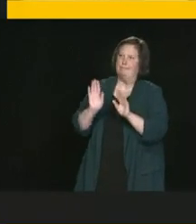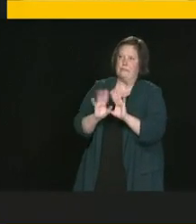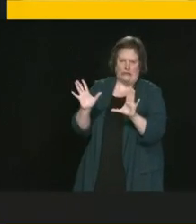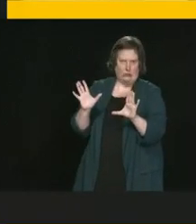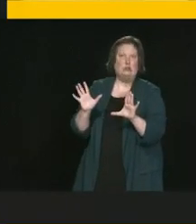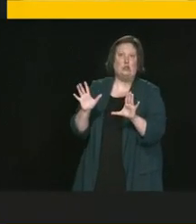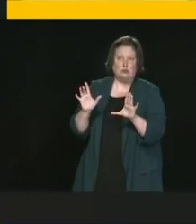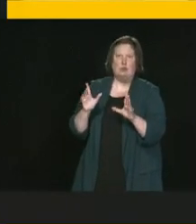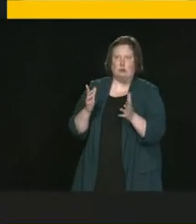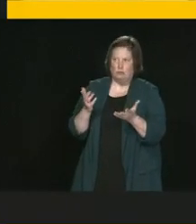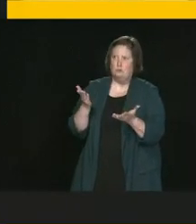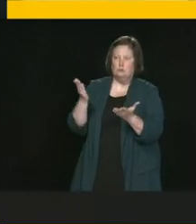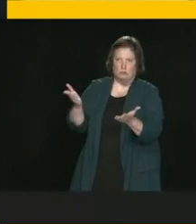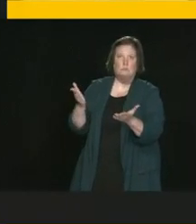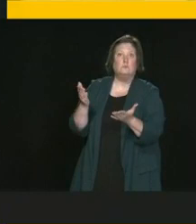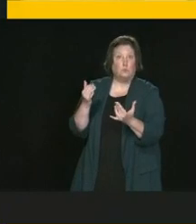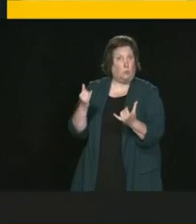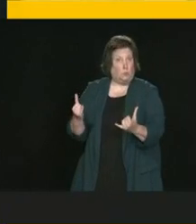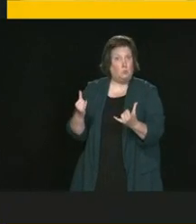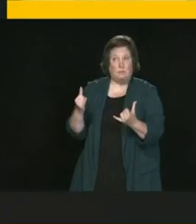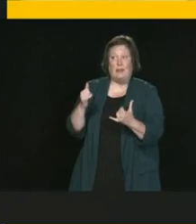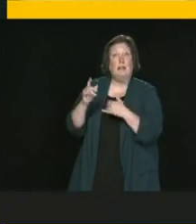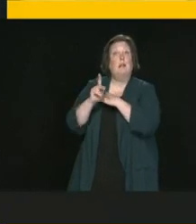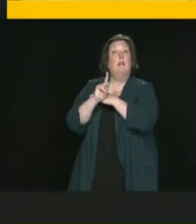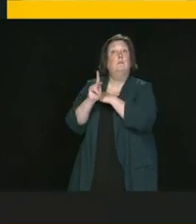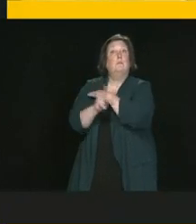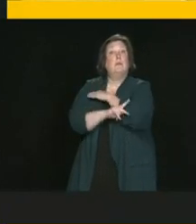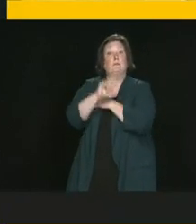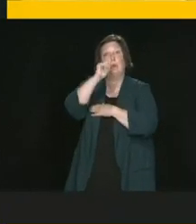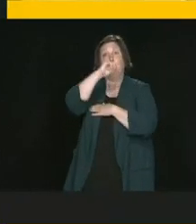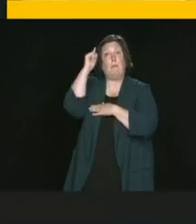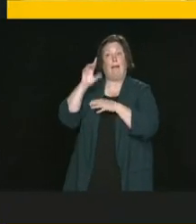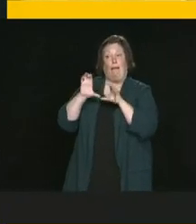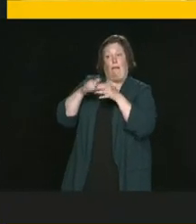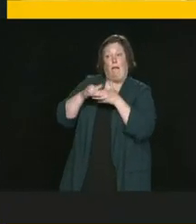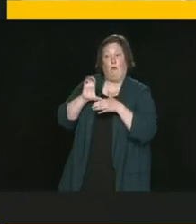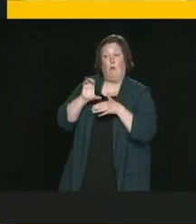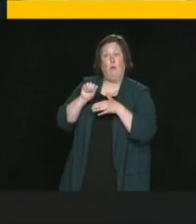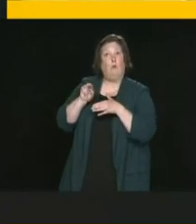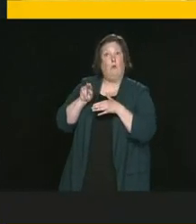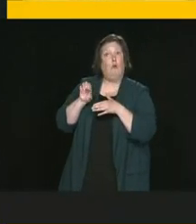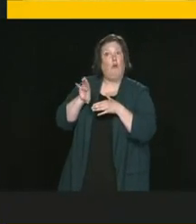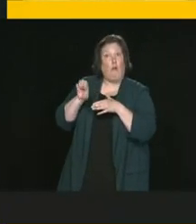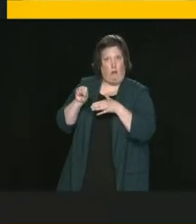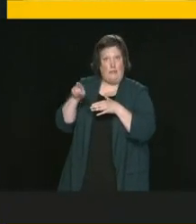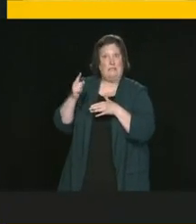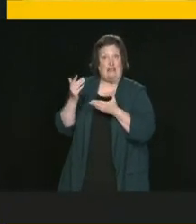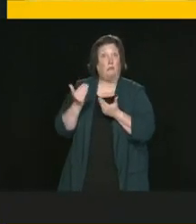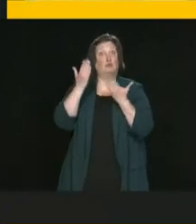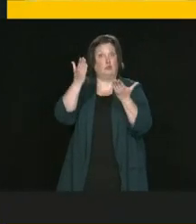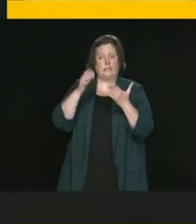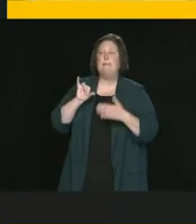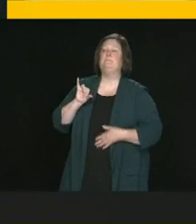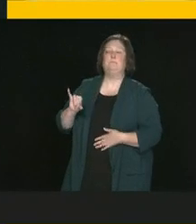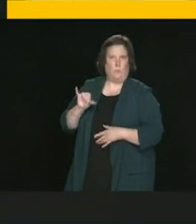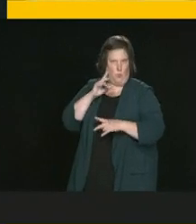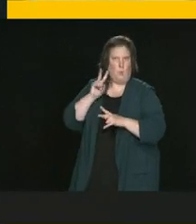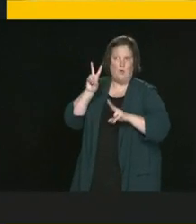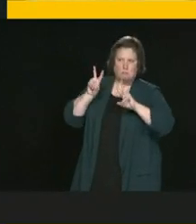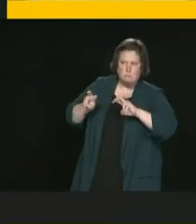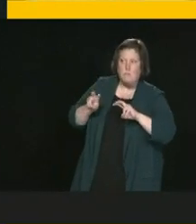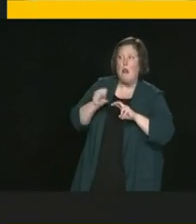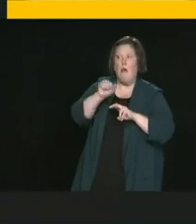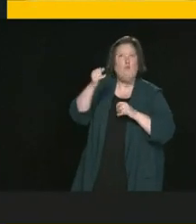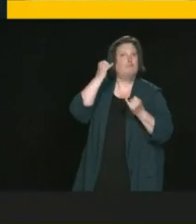There's a clear message today from the Parliamentary Black Caucus to that effect, and we're going to continue to look at that and other